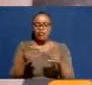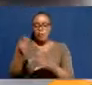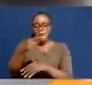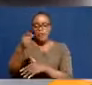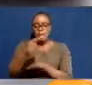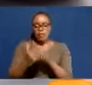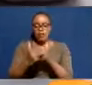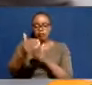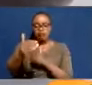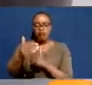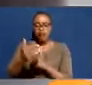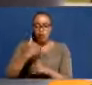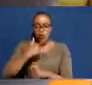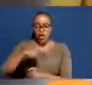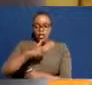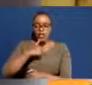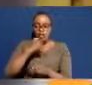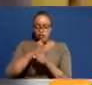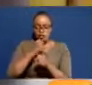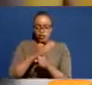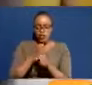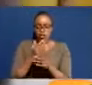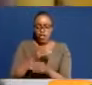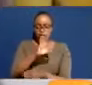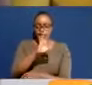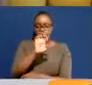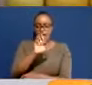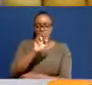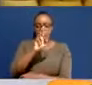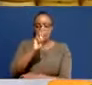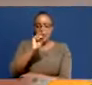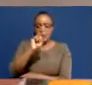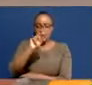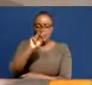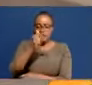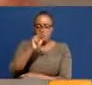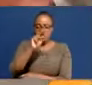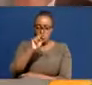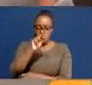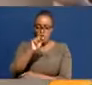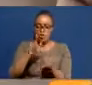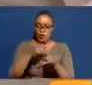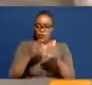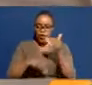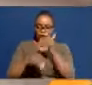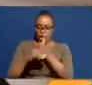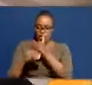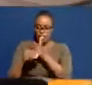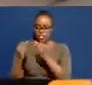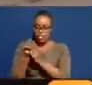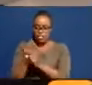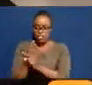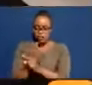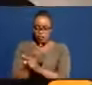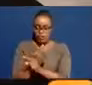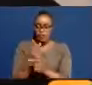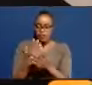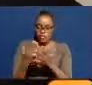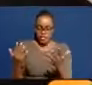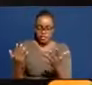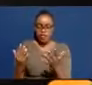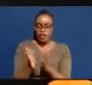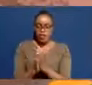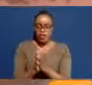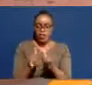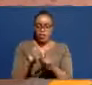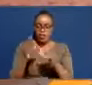months. We do micro-fermentation. And during fermentation, we add our pulp. We